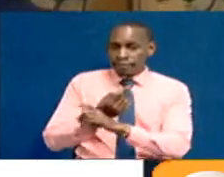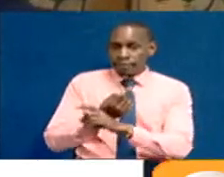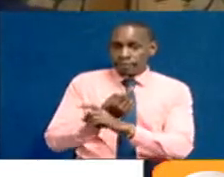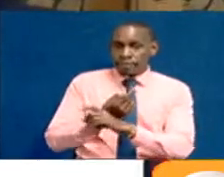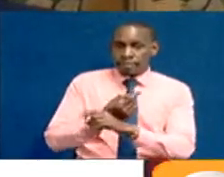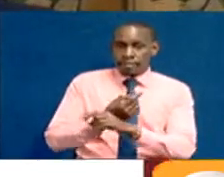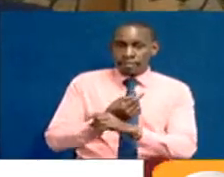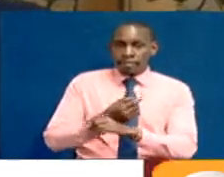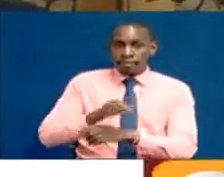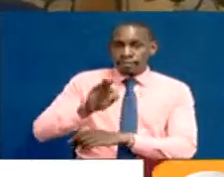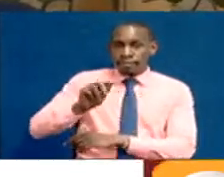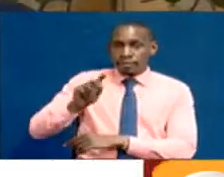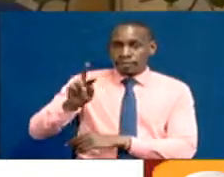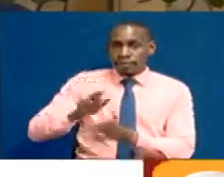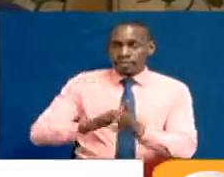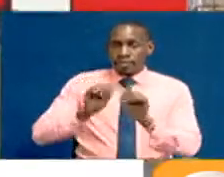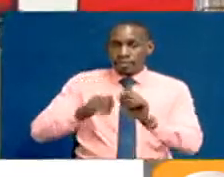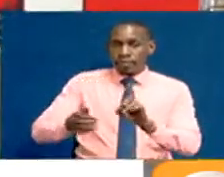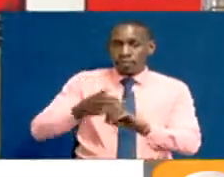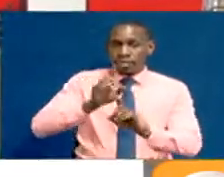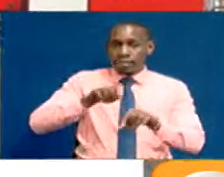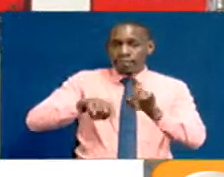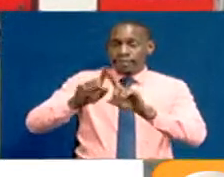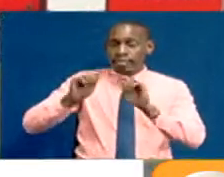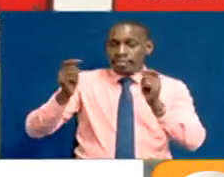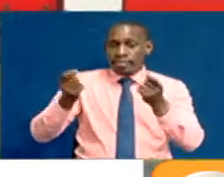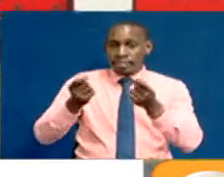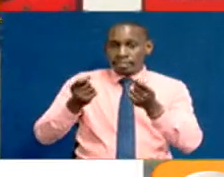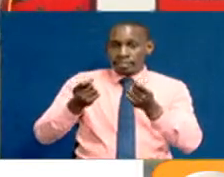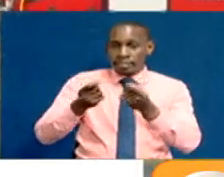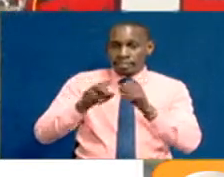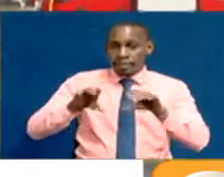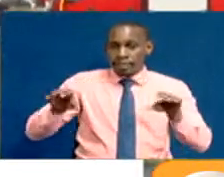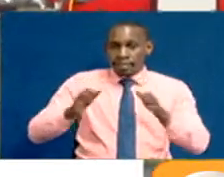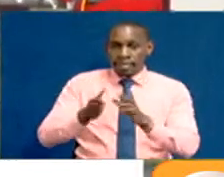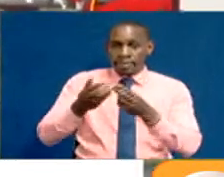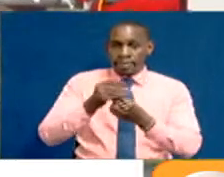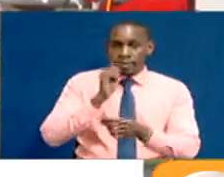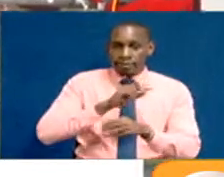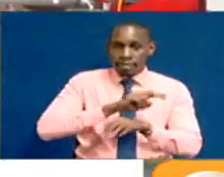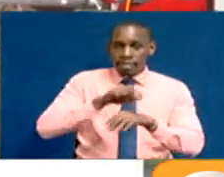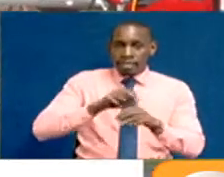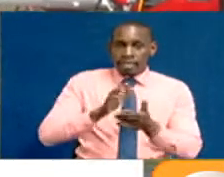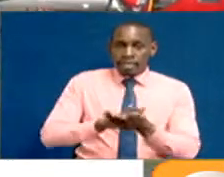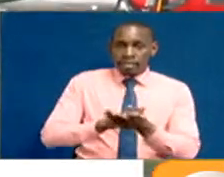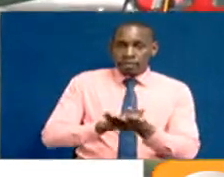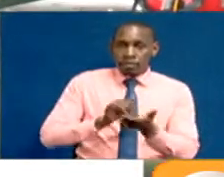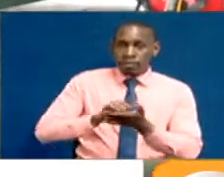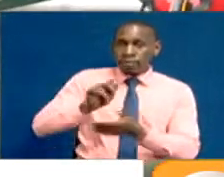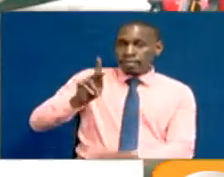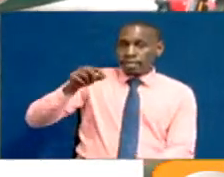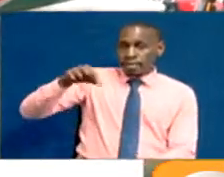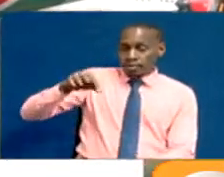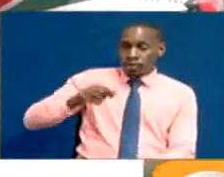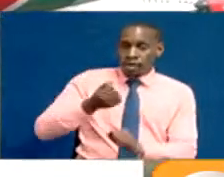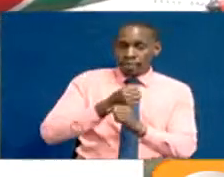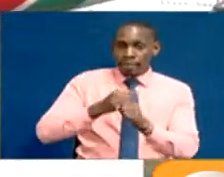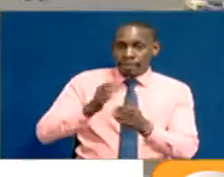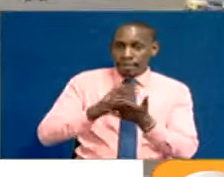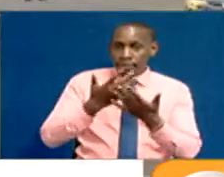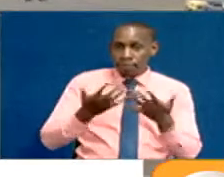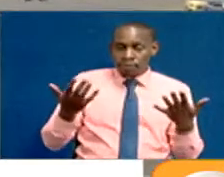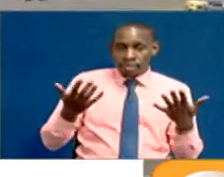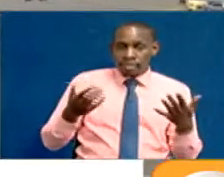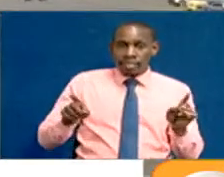the demands of their diverse target market. She has partnered with the national carrier Kenya Airways to make the